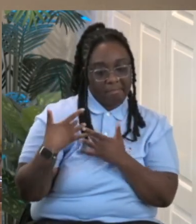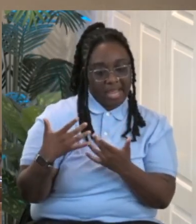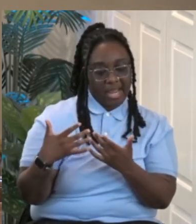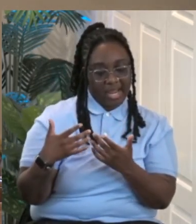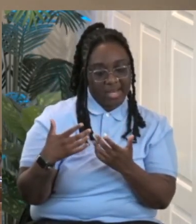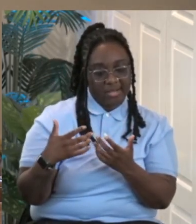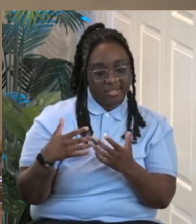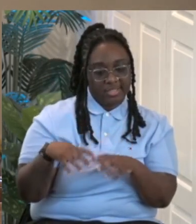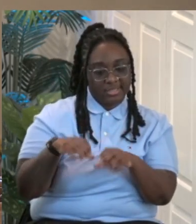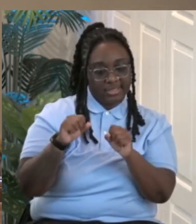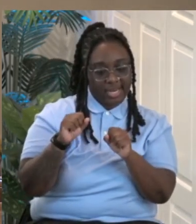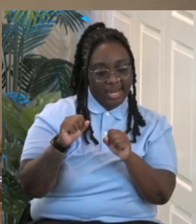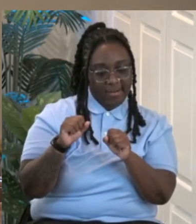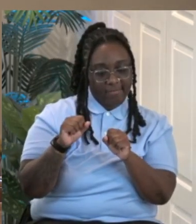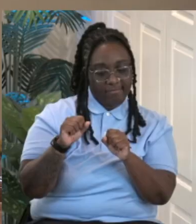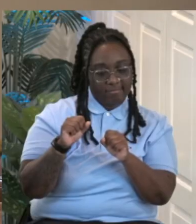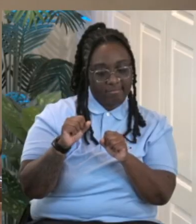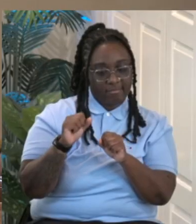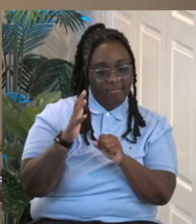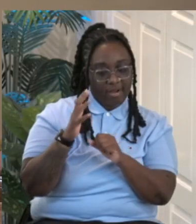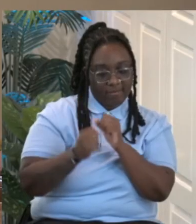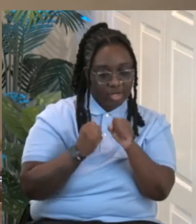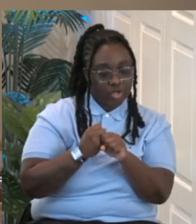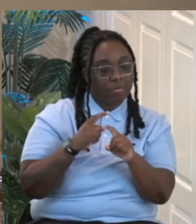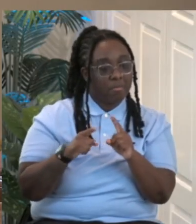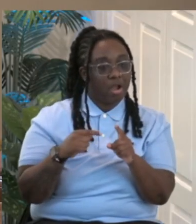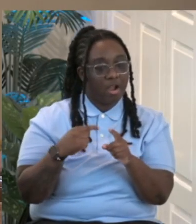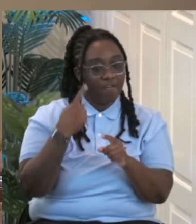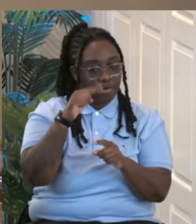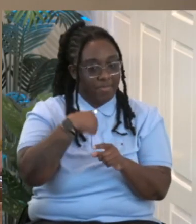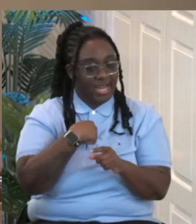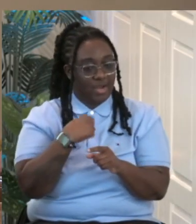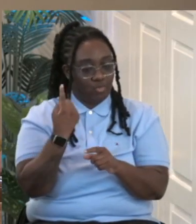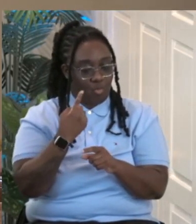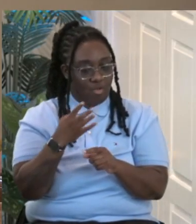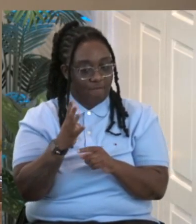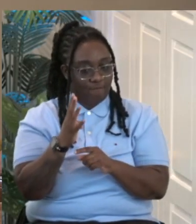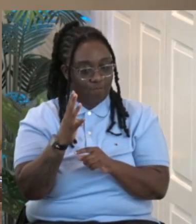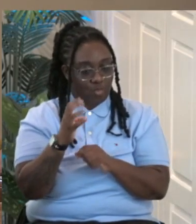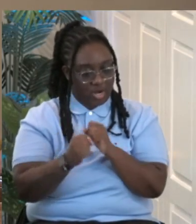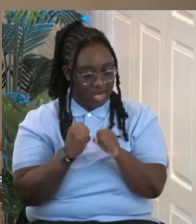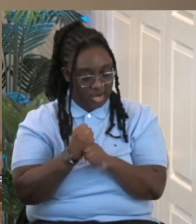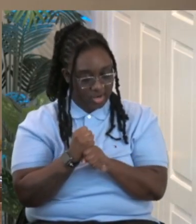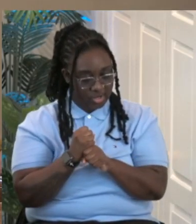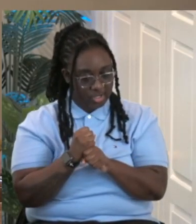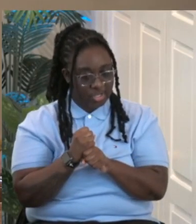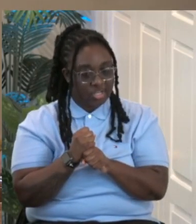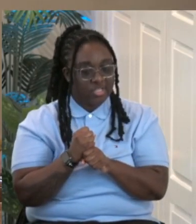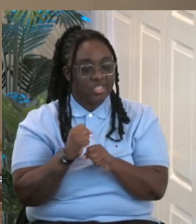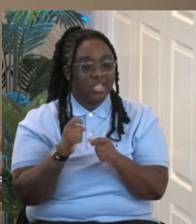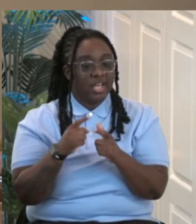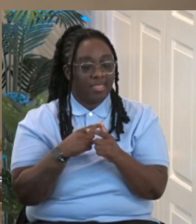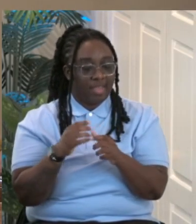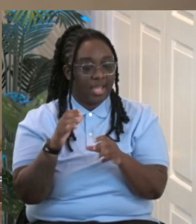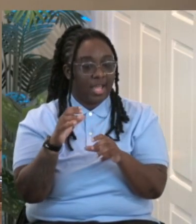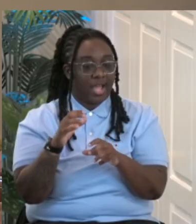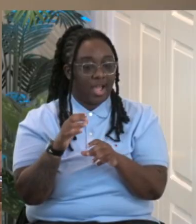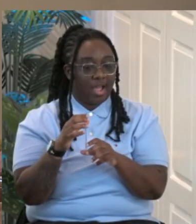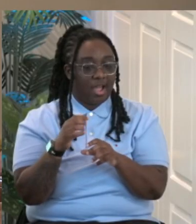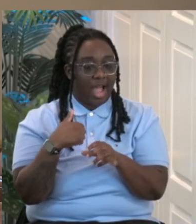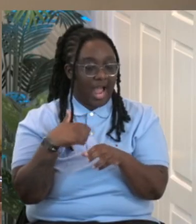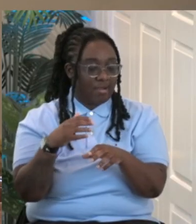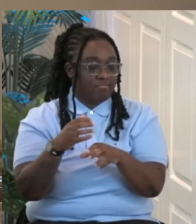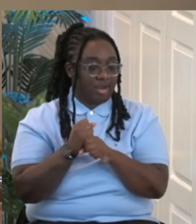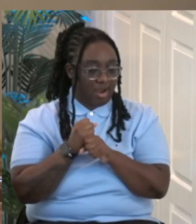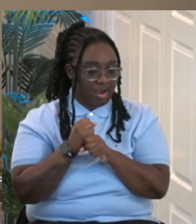have a master's in divinity and master's in social work. And at the end of all that, the president of